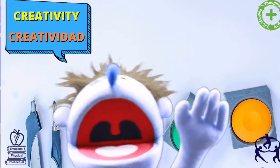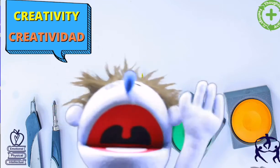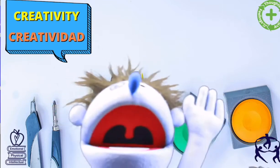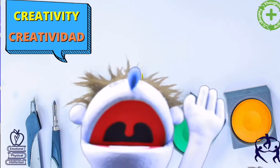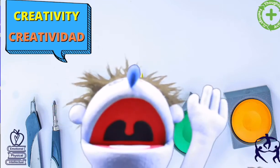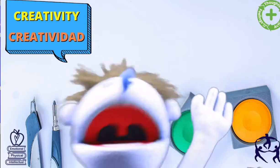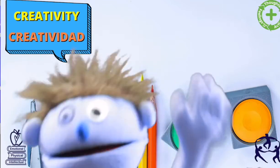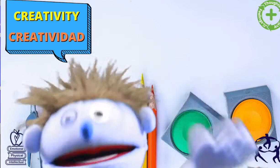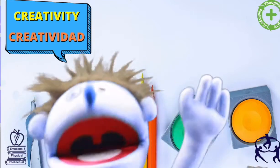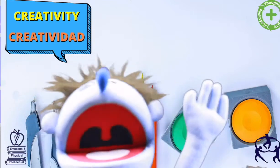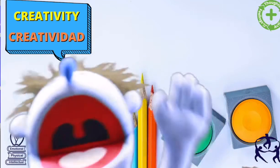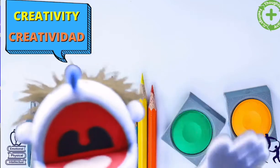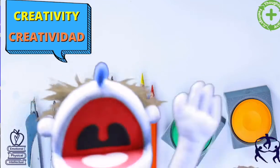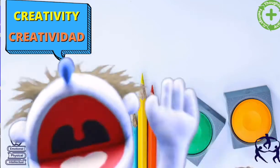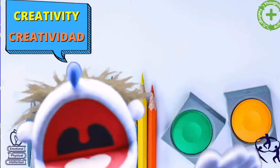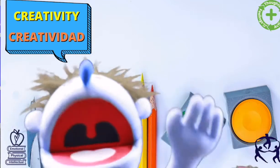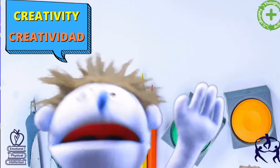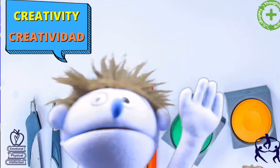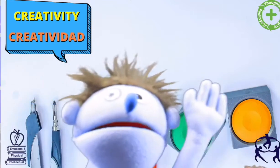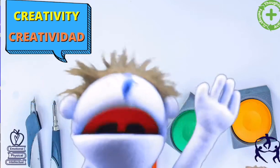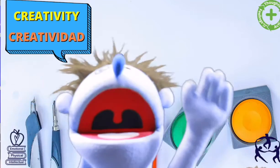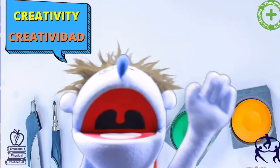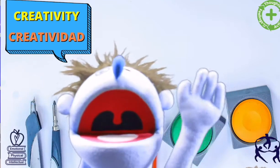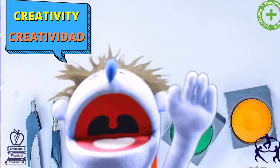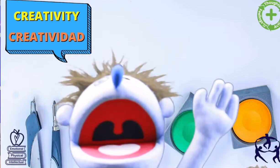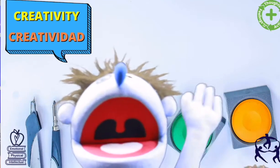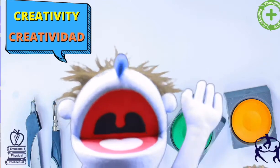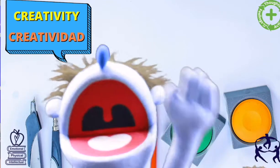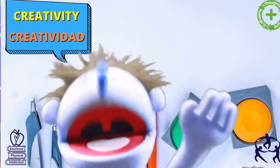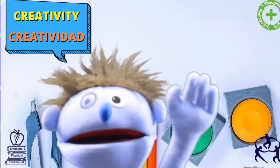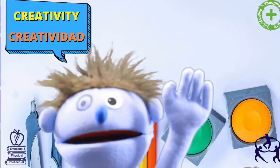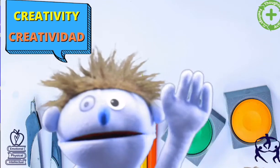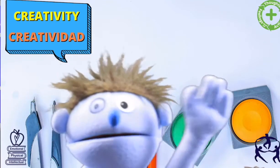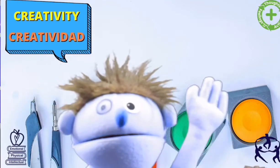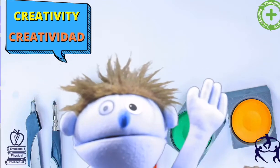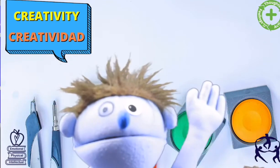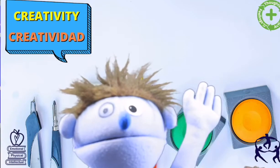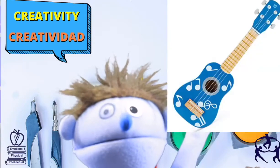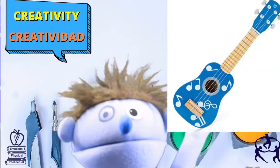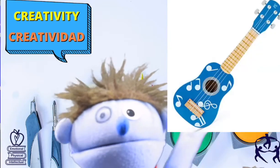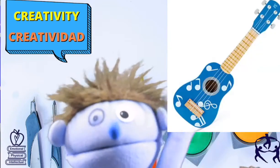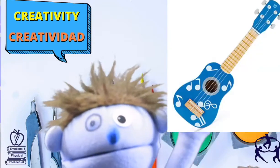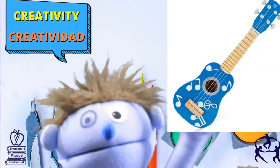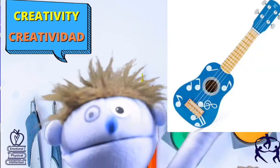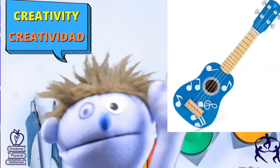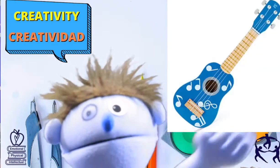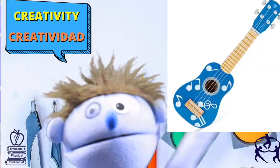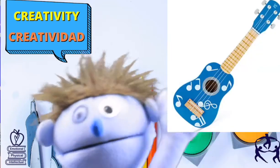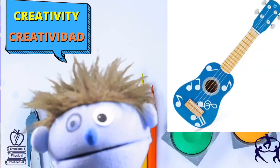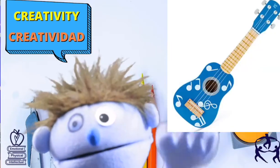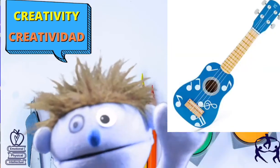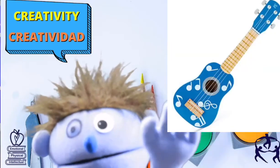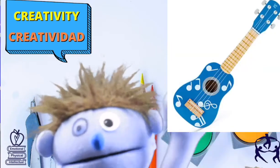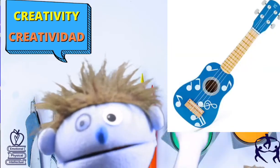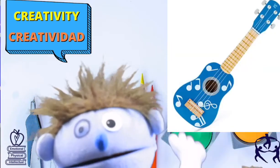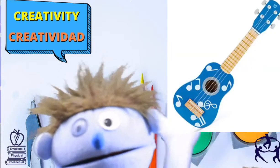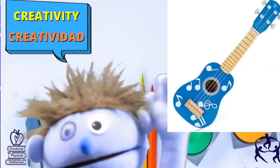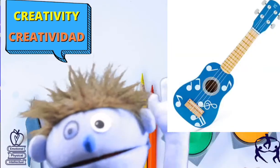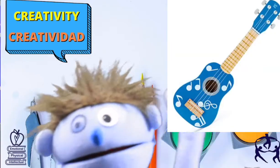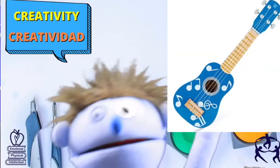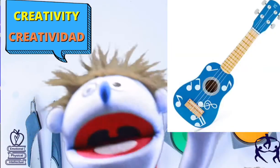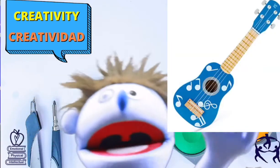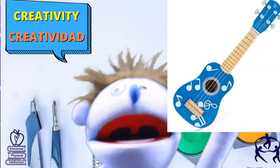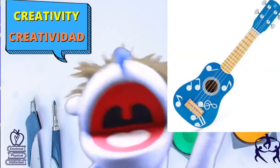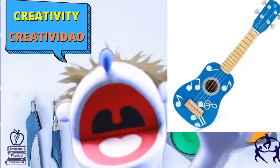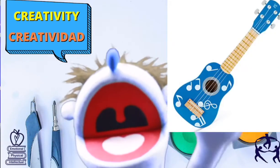if they can help me to Google something. Like now, I'm learning because I like to play guitar, so I'm